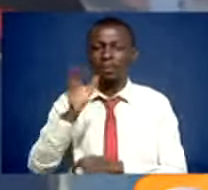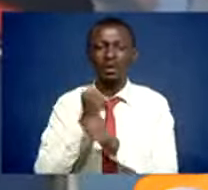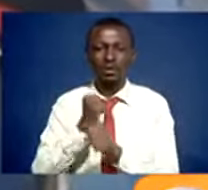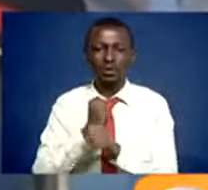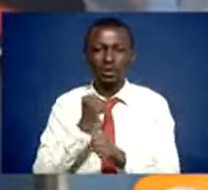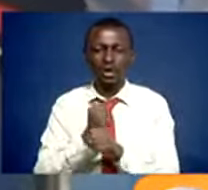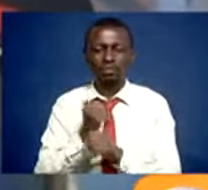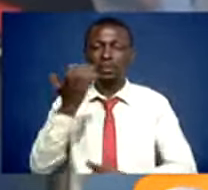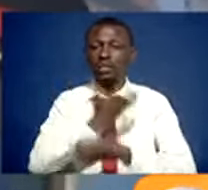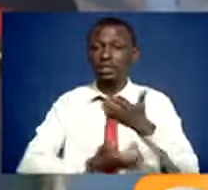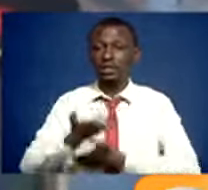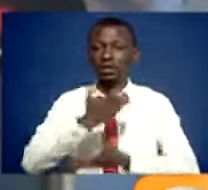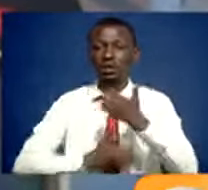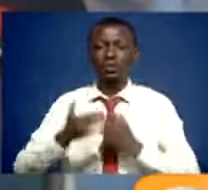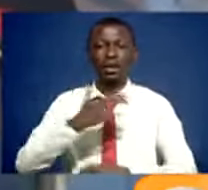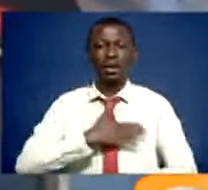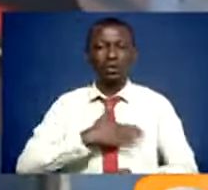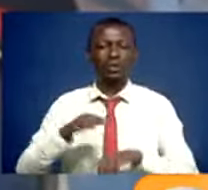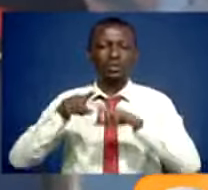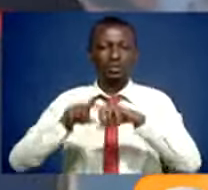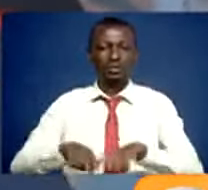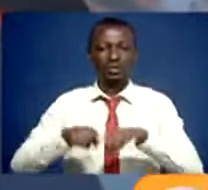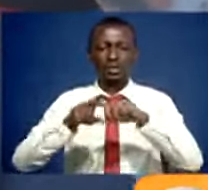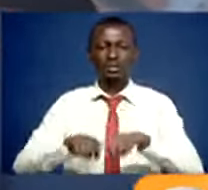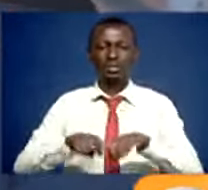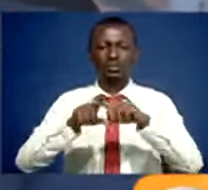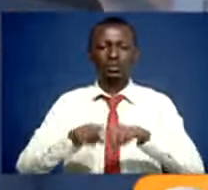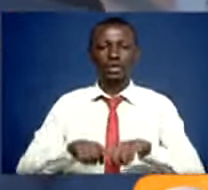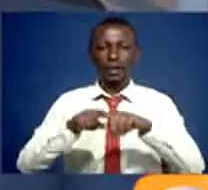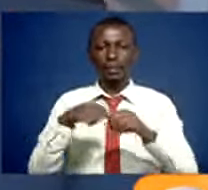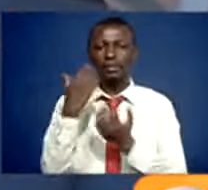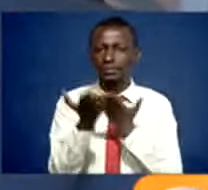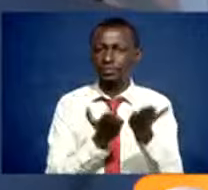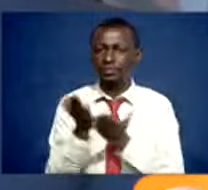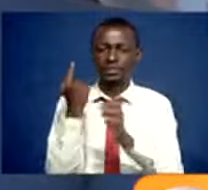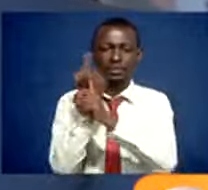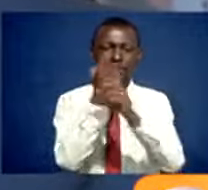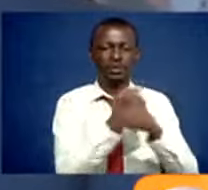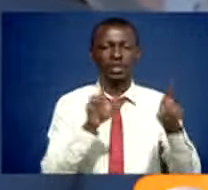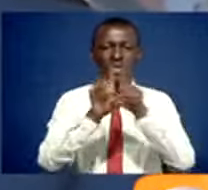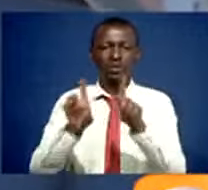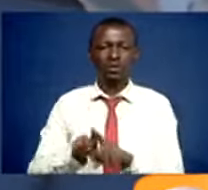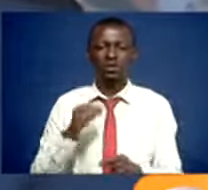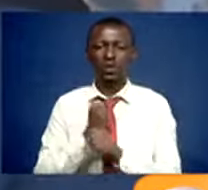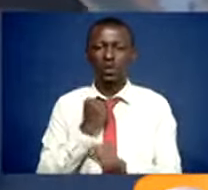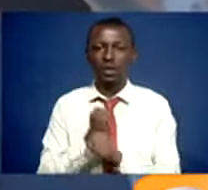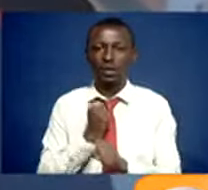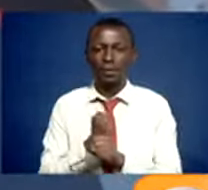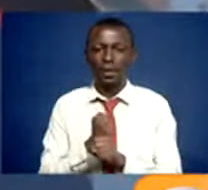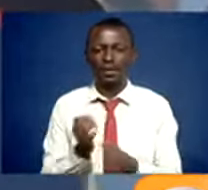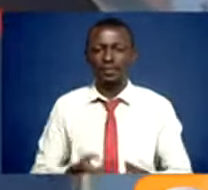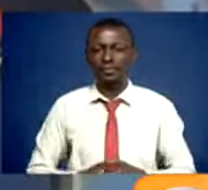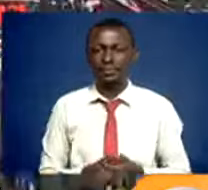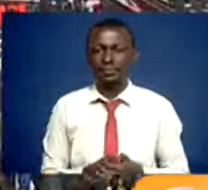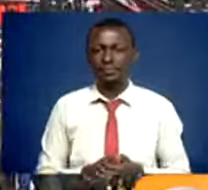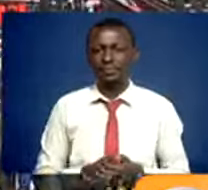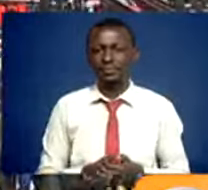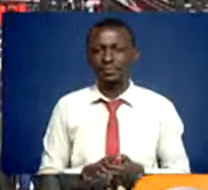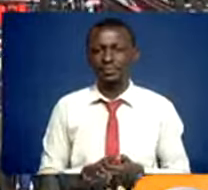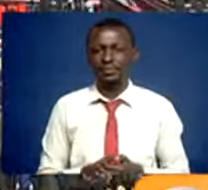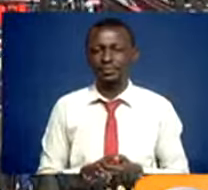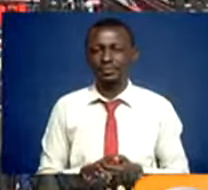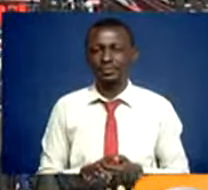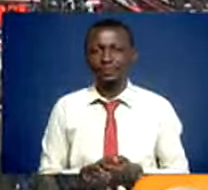economy depends on every form of service and labor. From the milling of